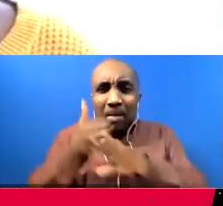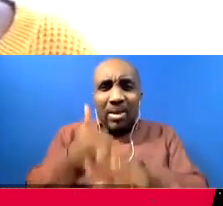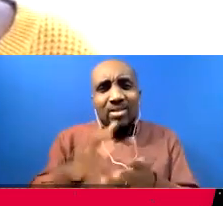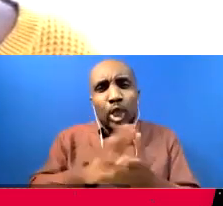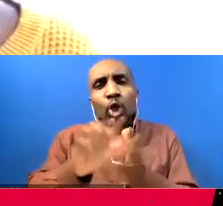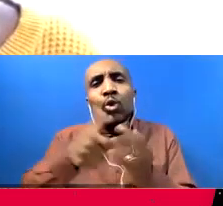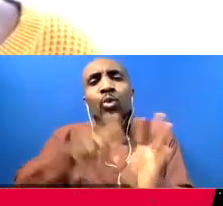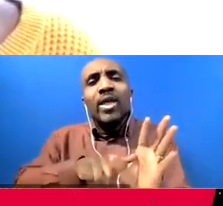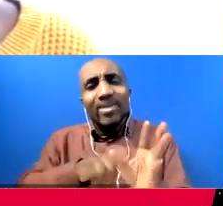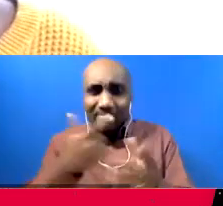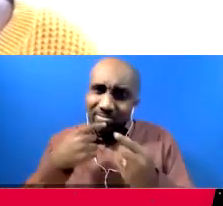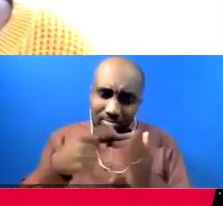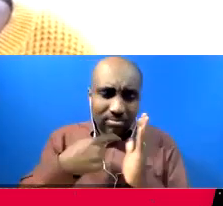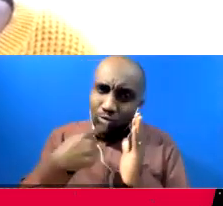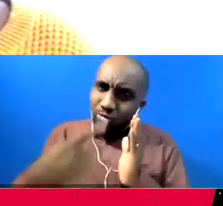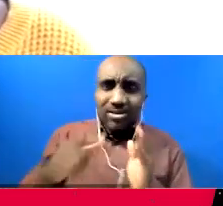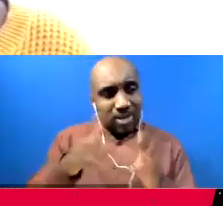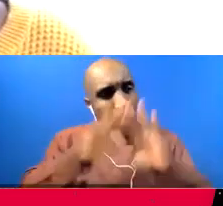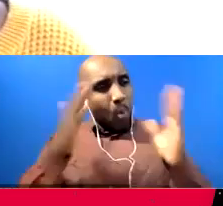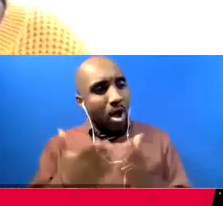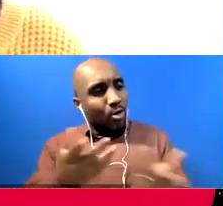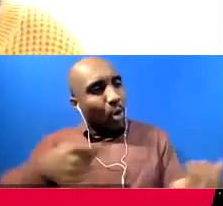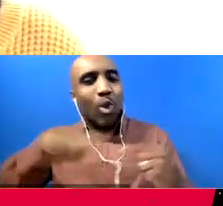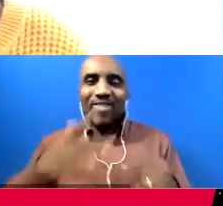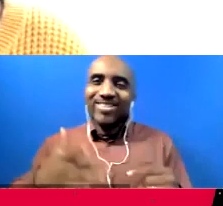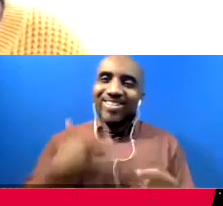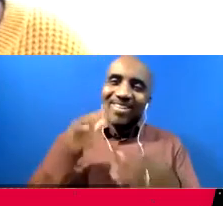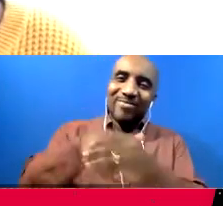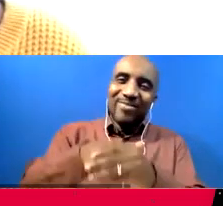so we can make a world in which all people can live. Thank you.